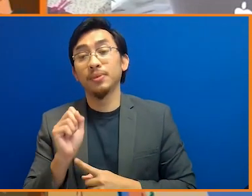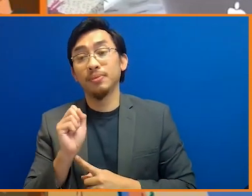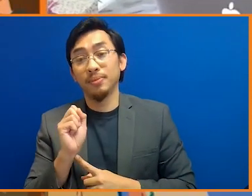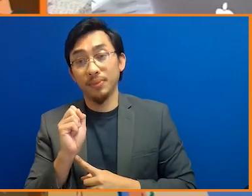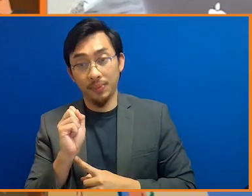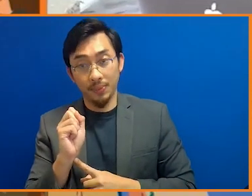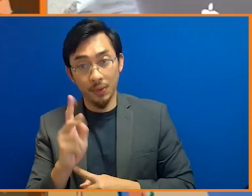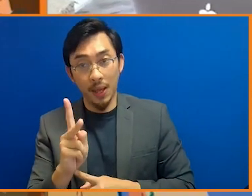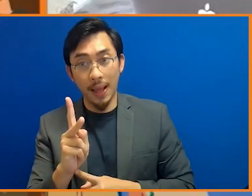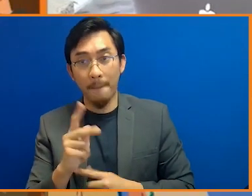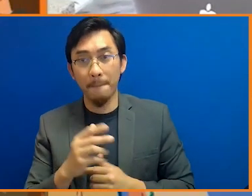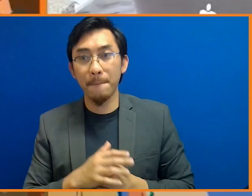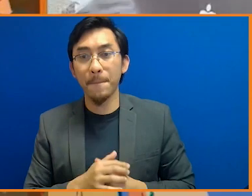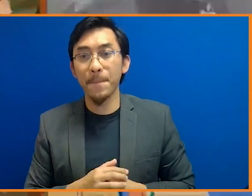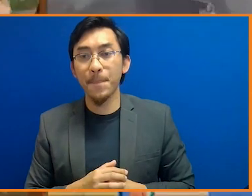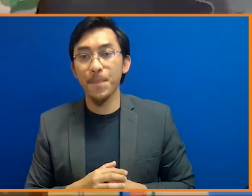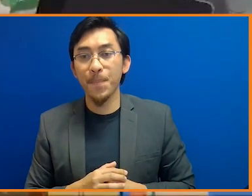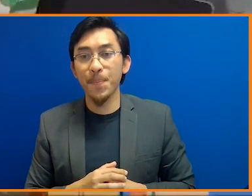Okay, so